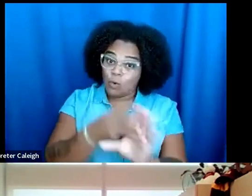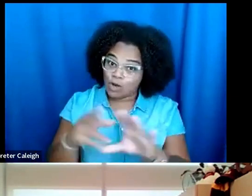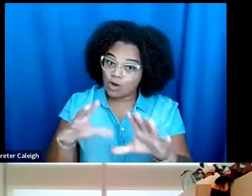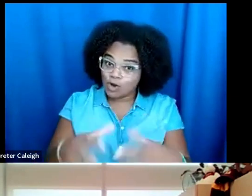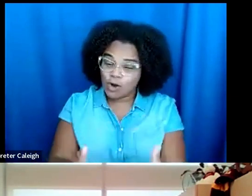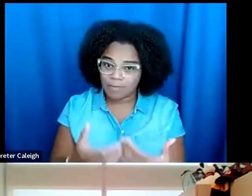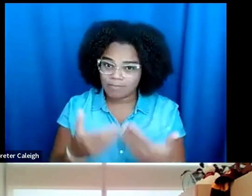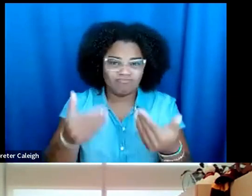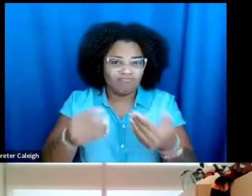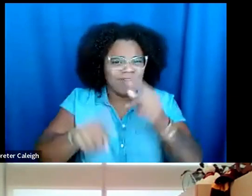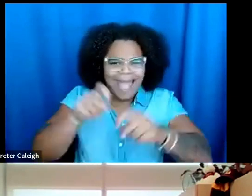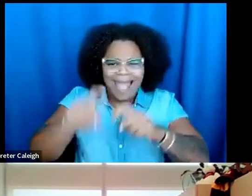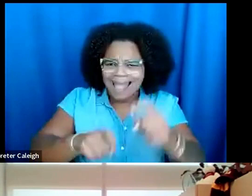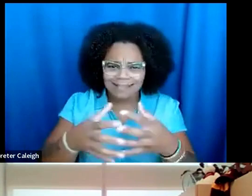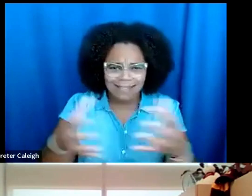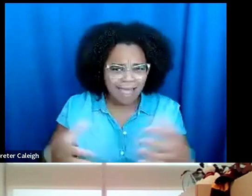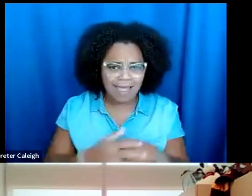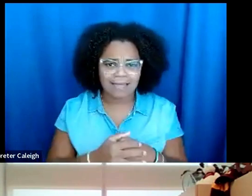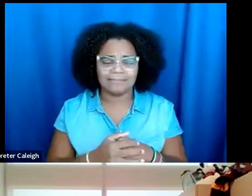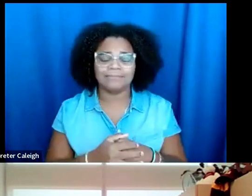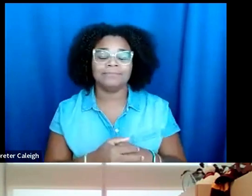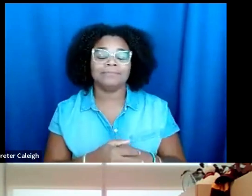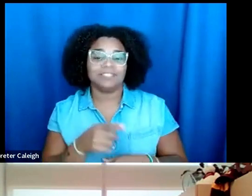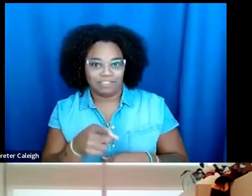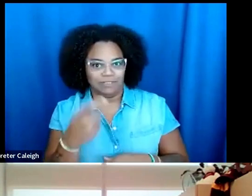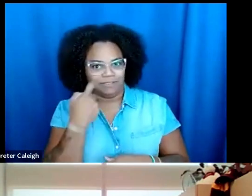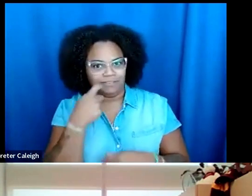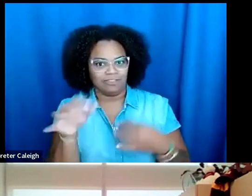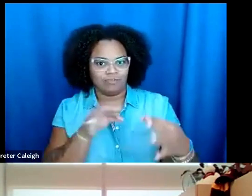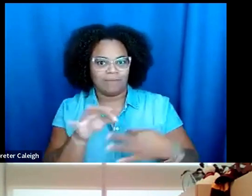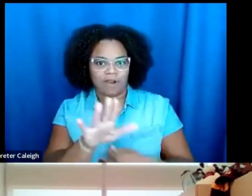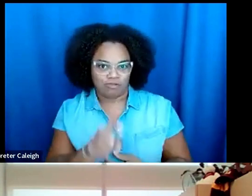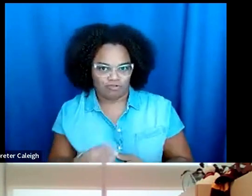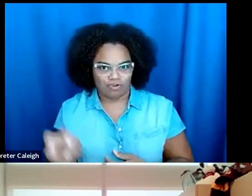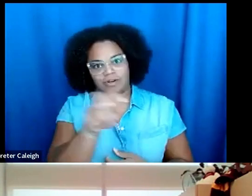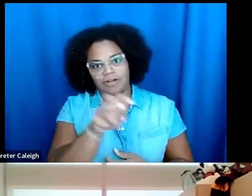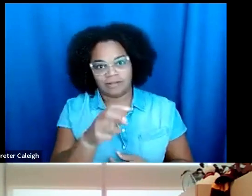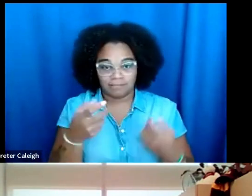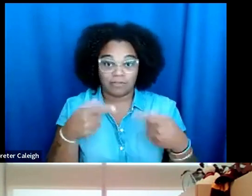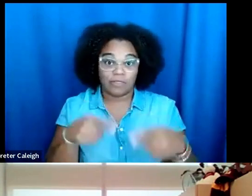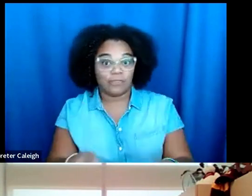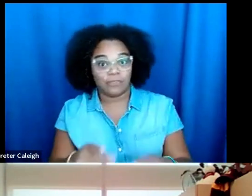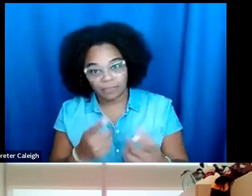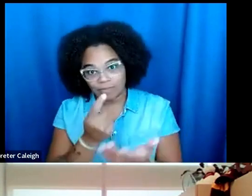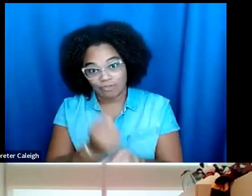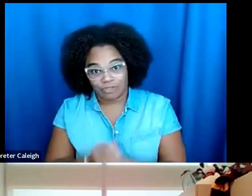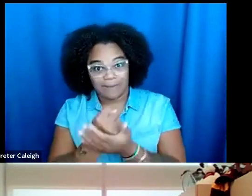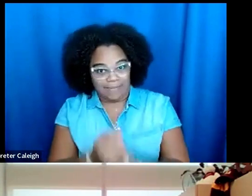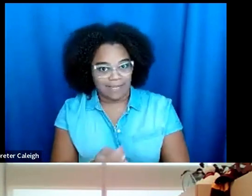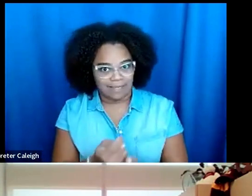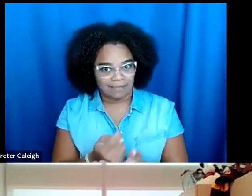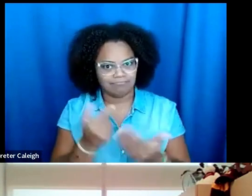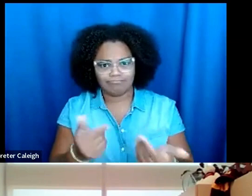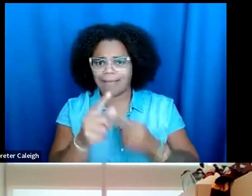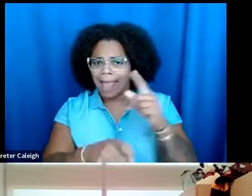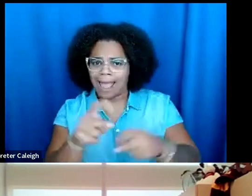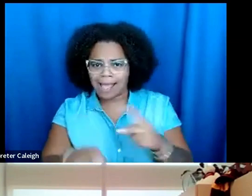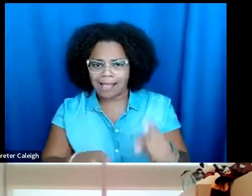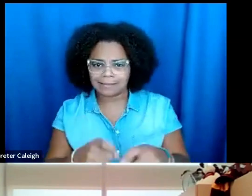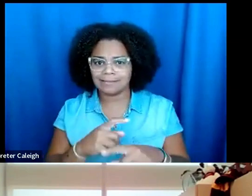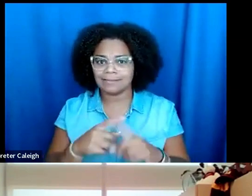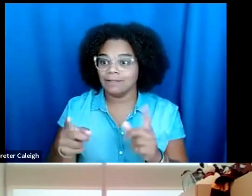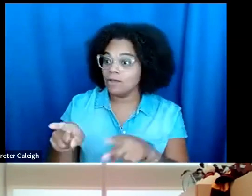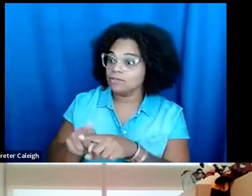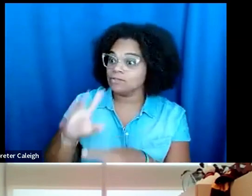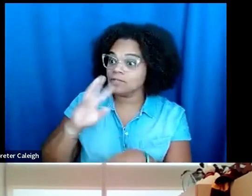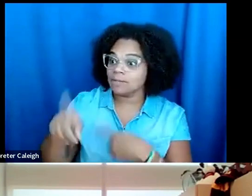her story through her journey, asking questions while you're in the treatment journey, but then as you're talking about partnerships, so since